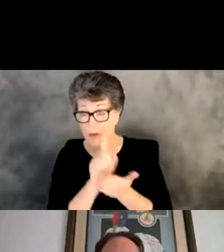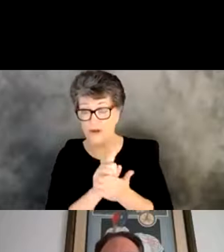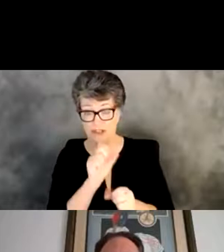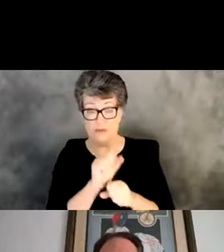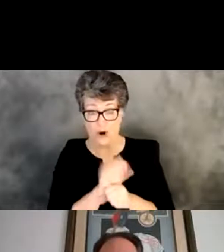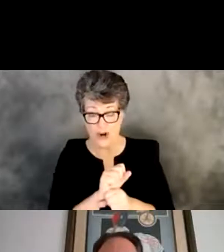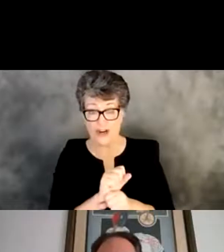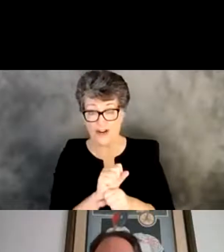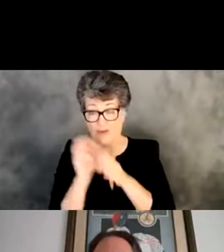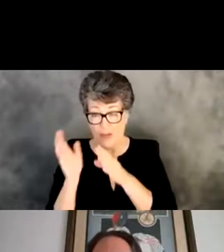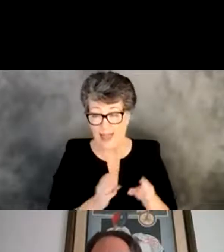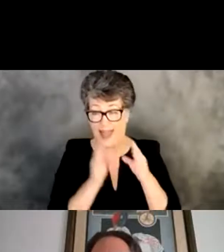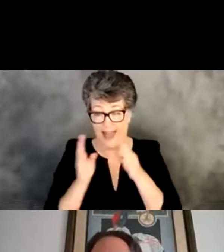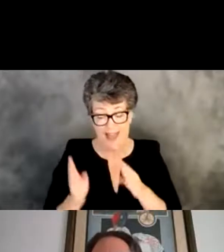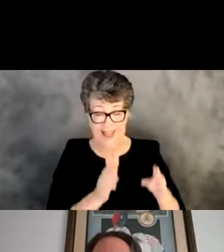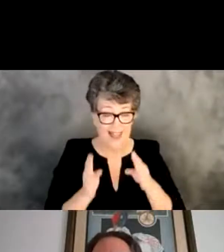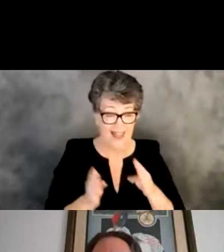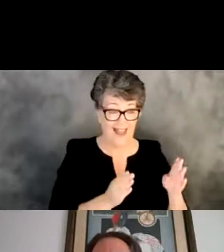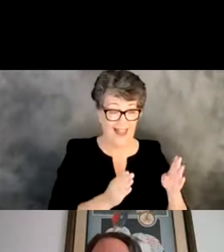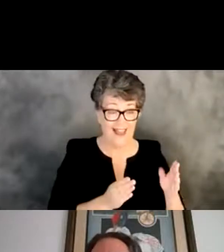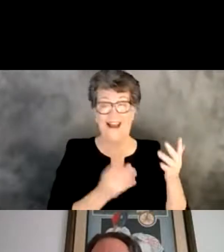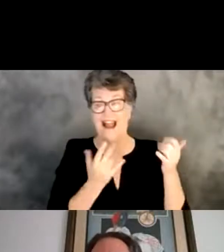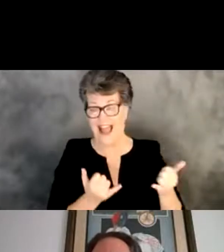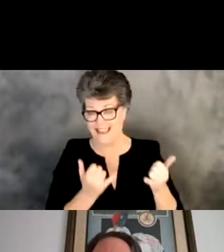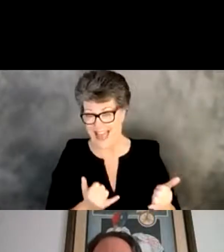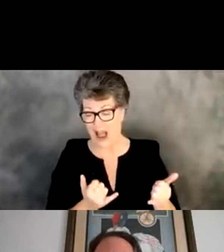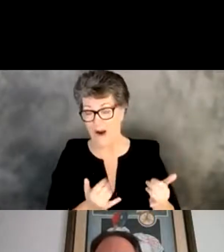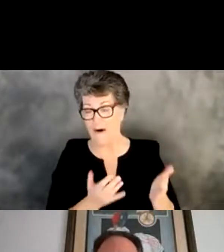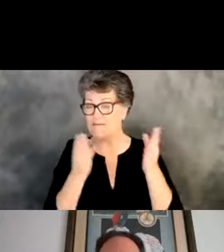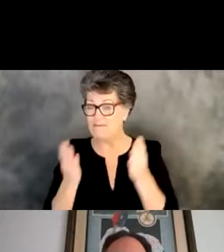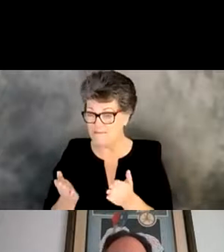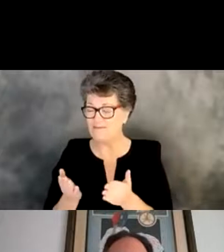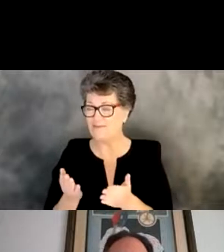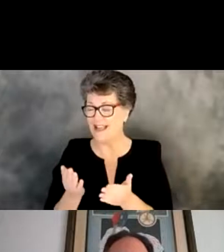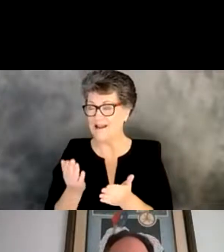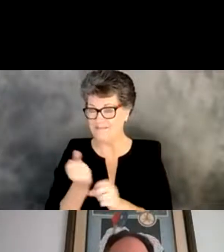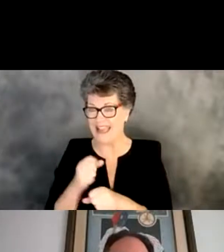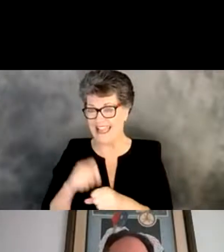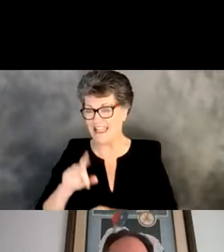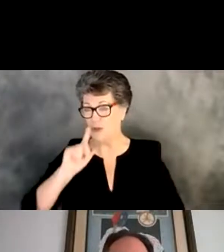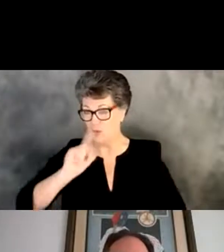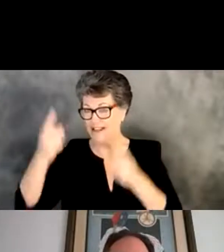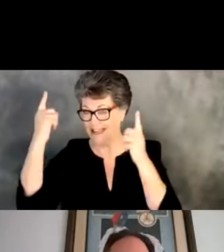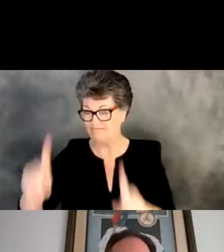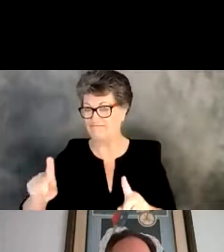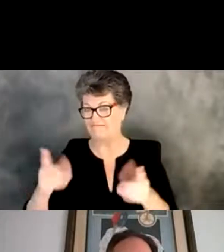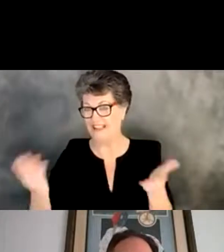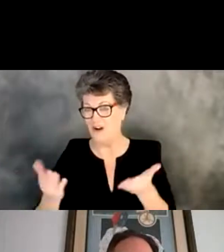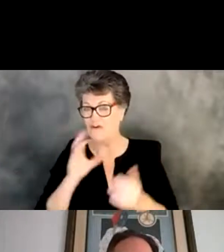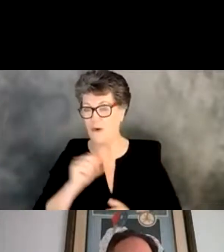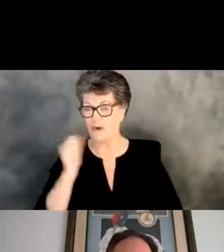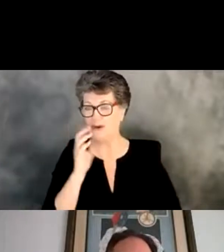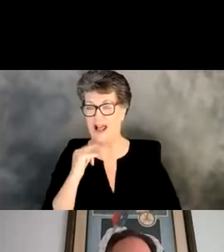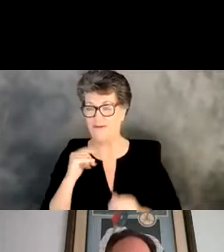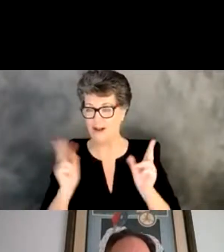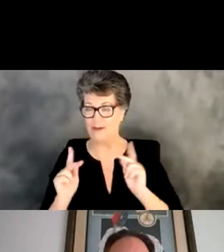into the planning process, and now assisting us in the process of making it a reality on the ground for older Californians and